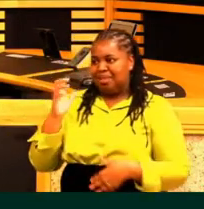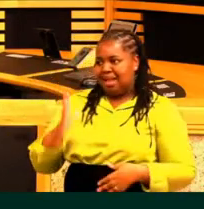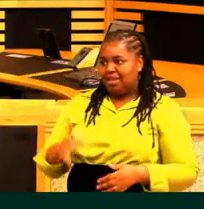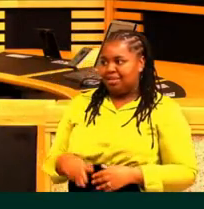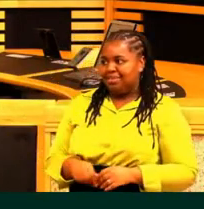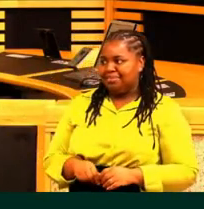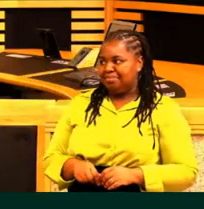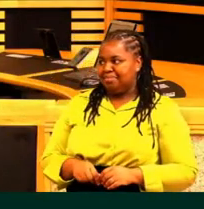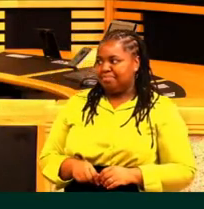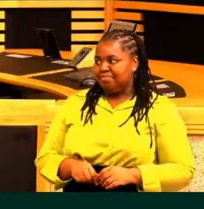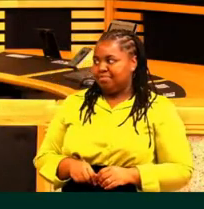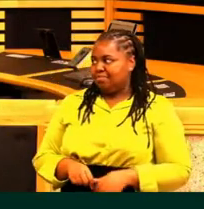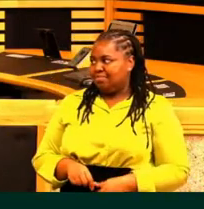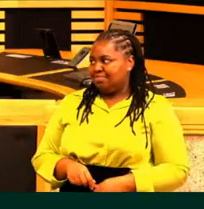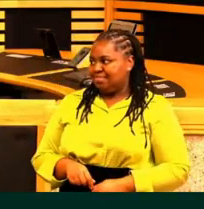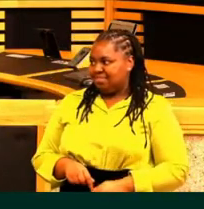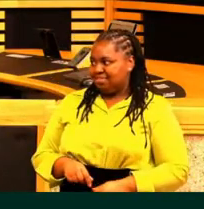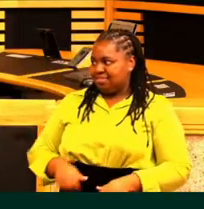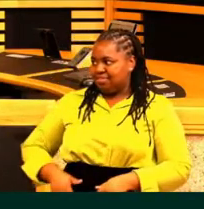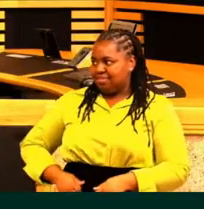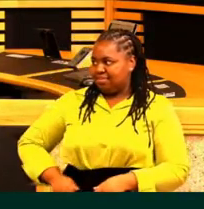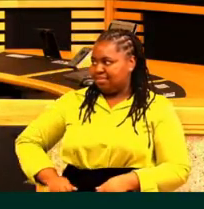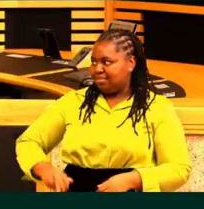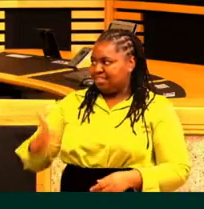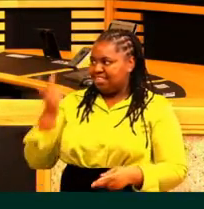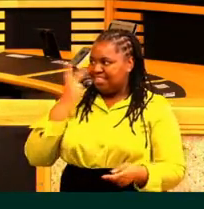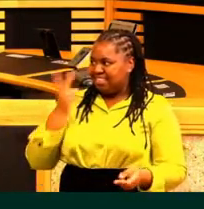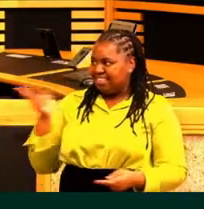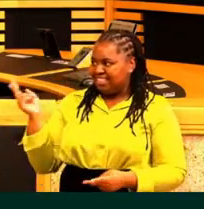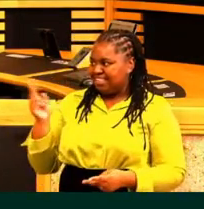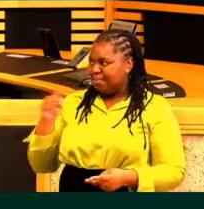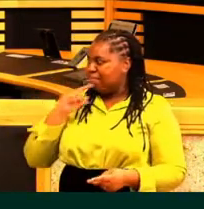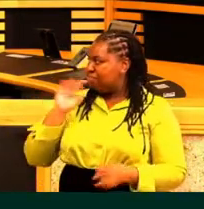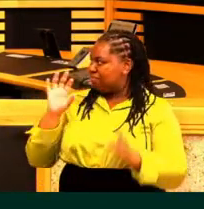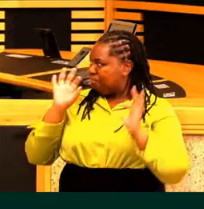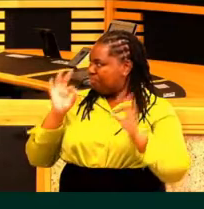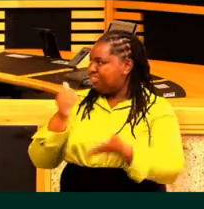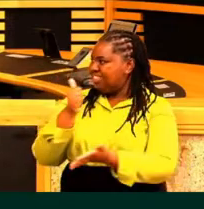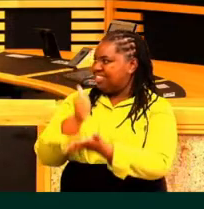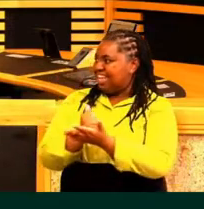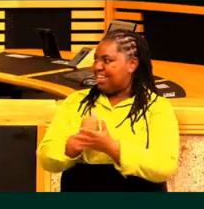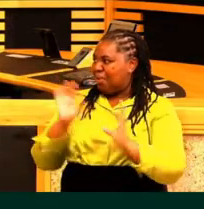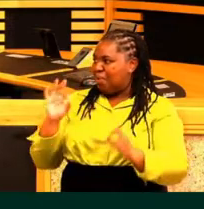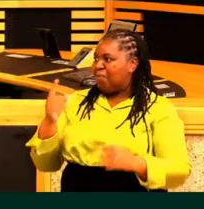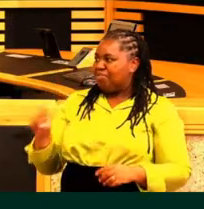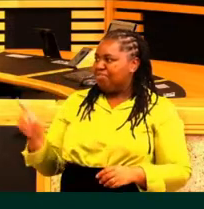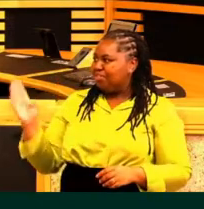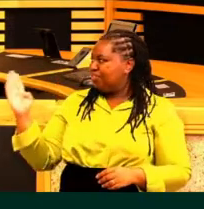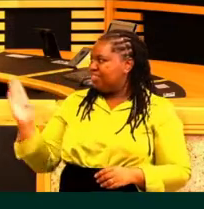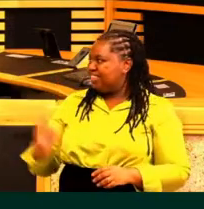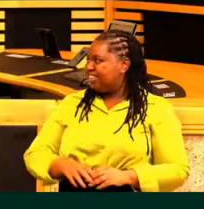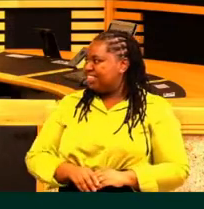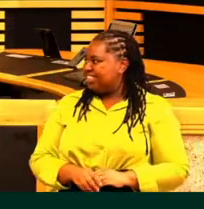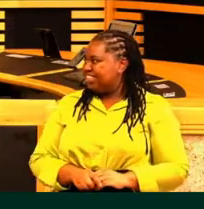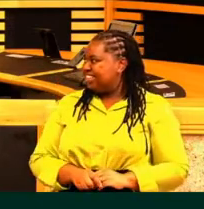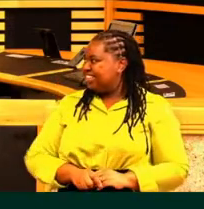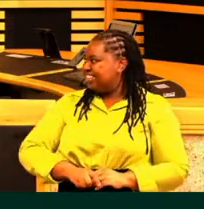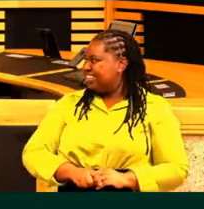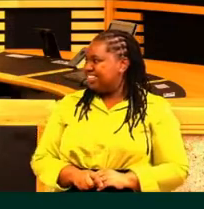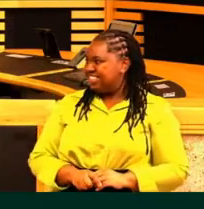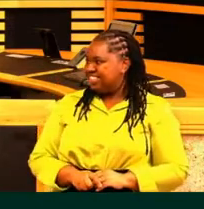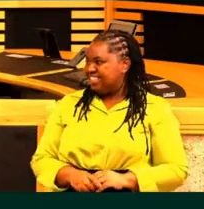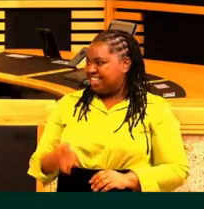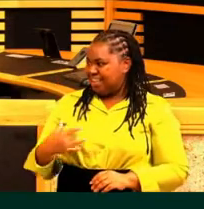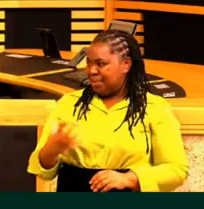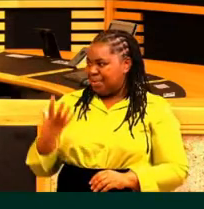um seems to be shooting you there um speaker